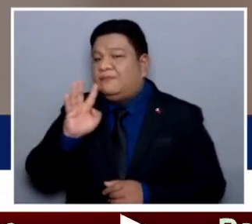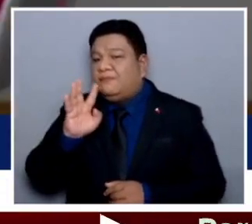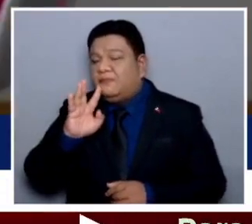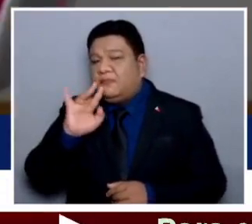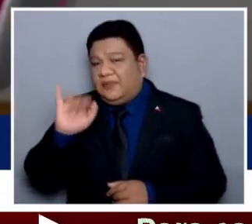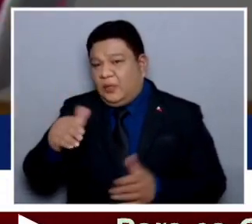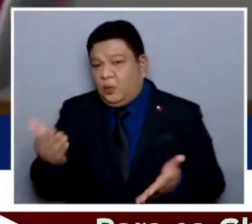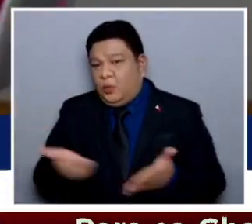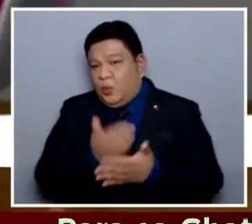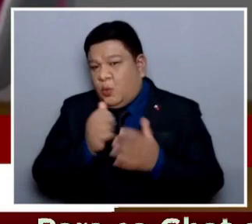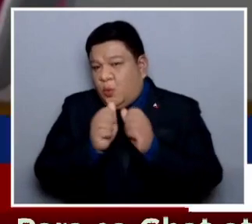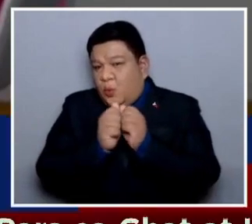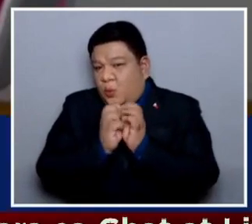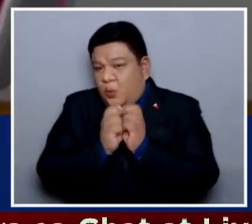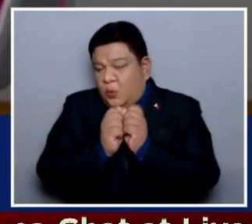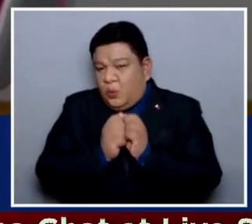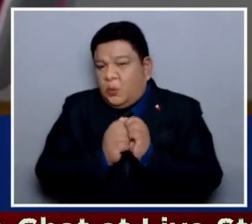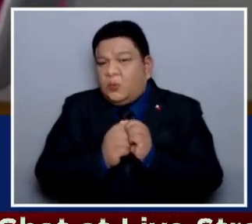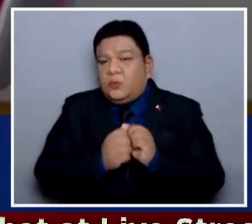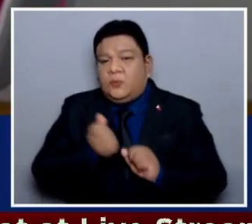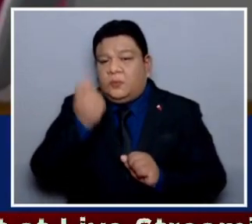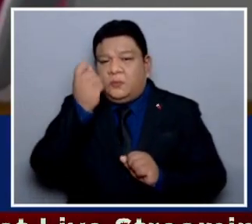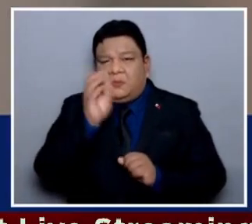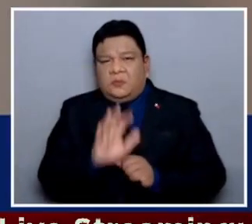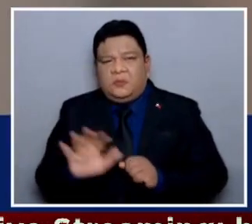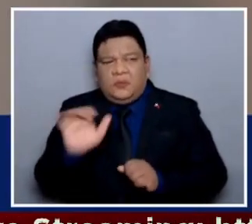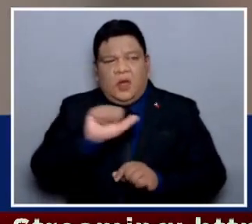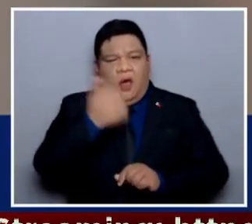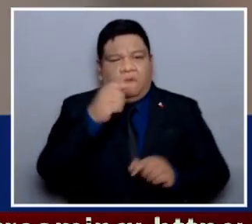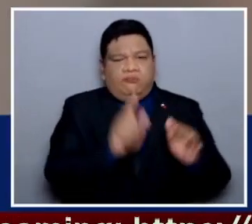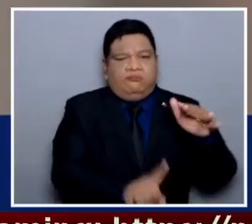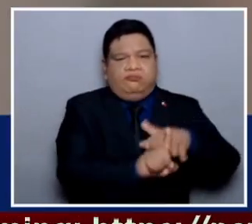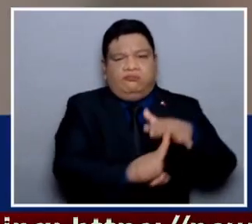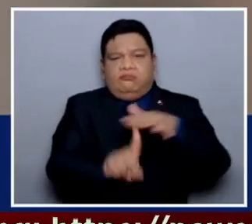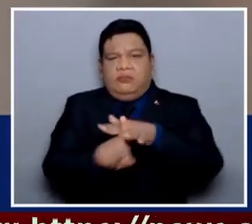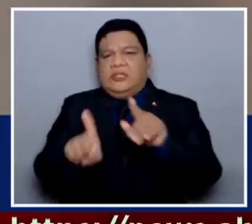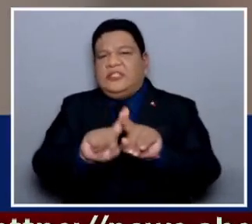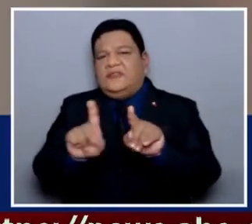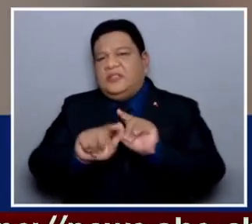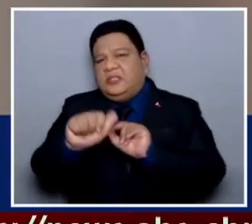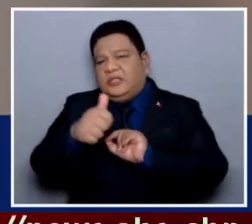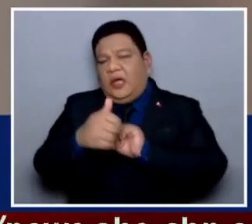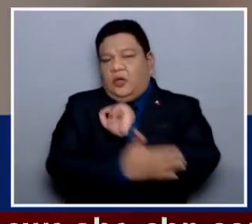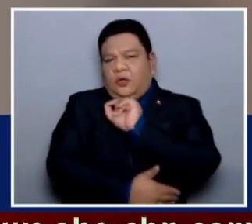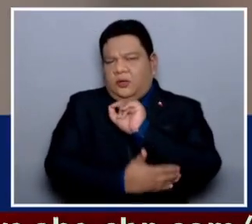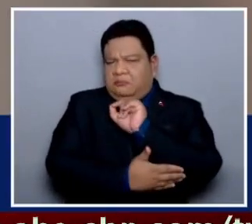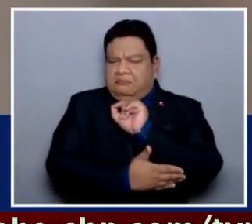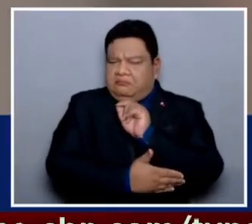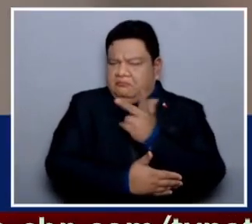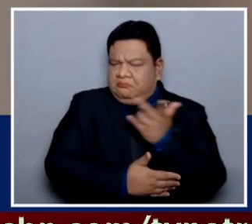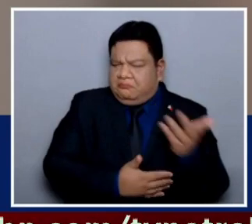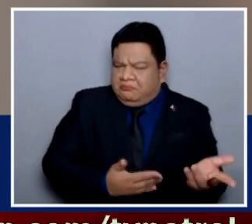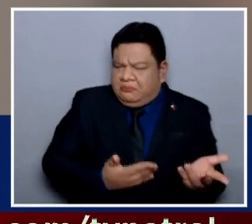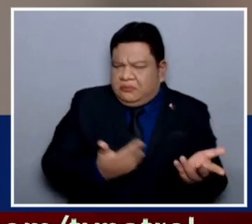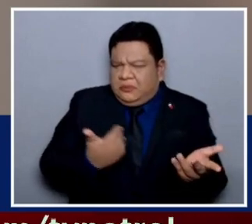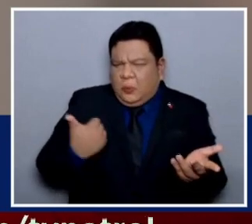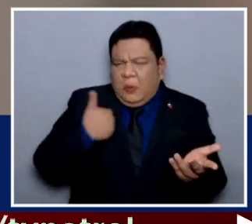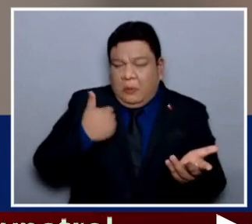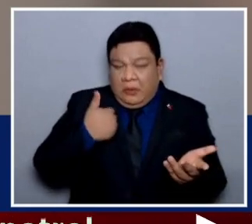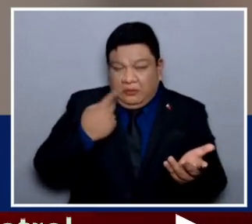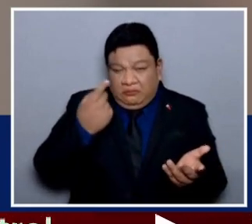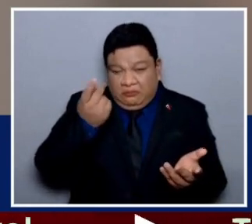BA.2.75 first reported from India and then from about 10 other countries. It's still too early to know if this subvariant